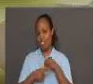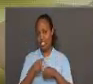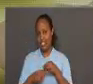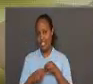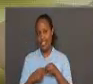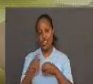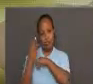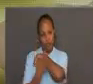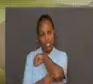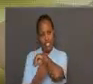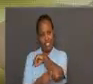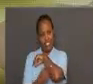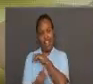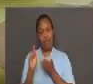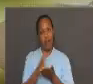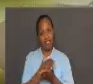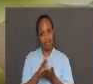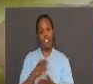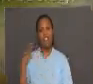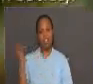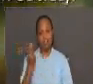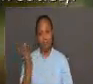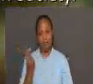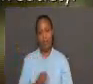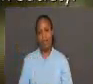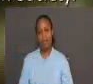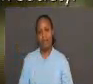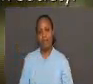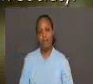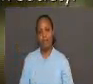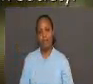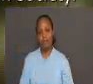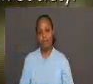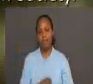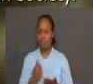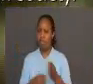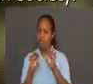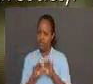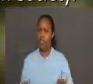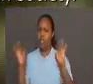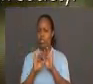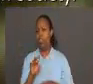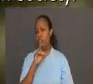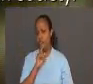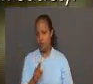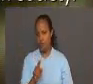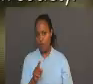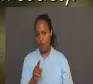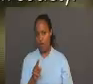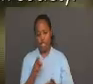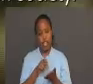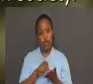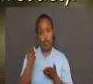importance of political participation. It is necessary for members of